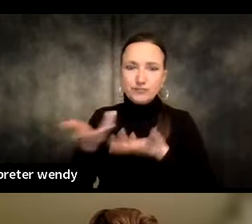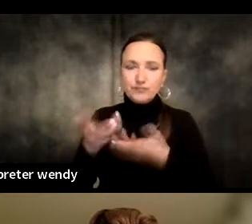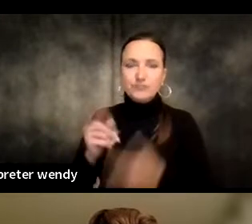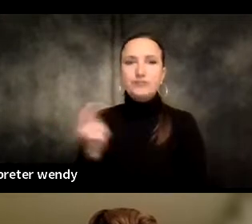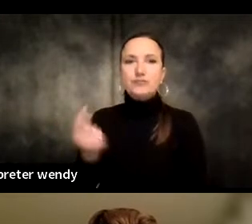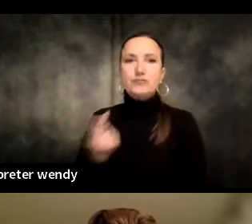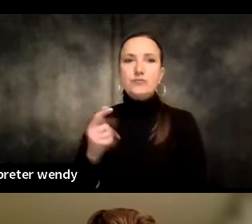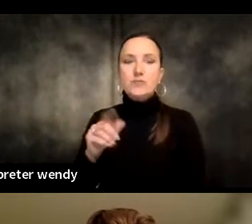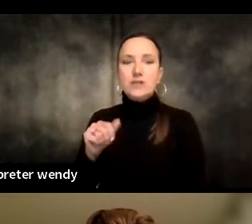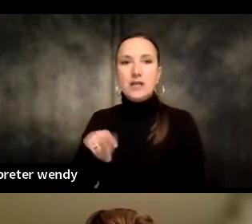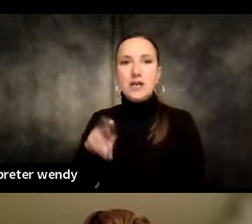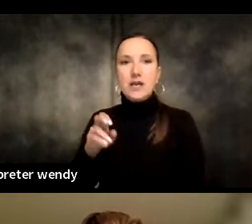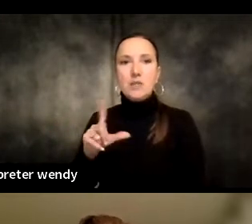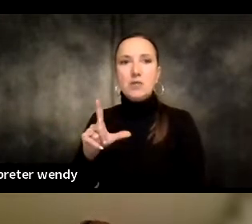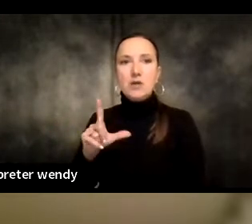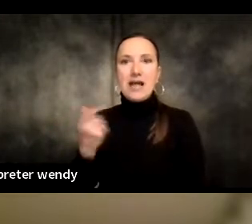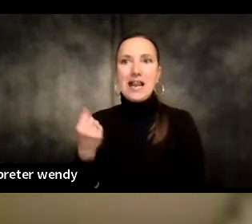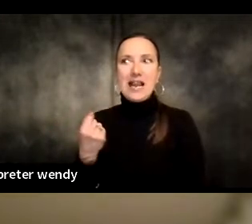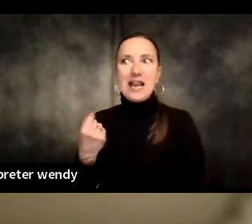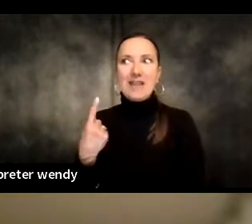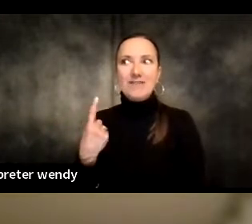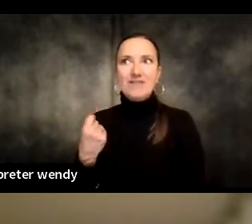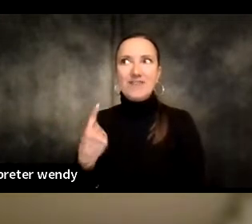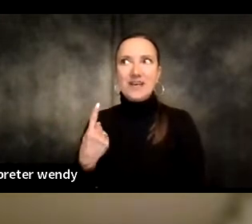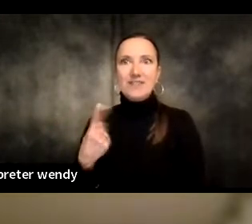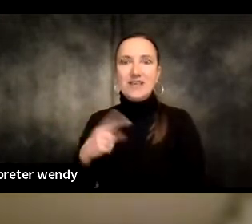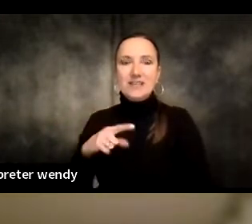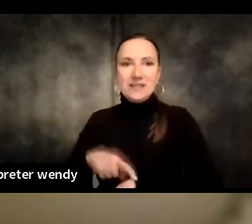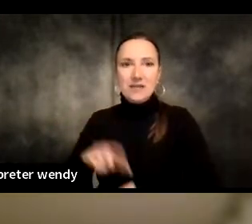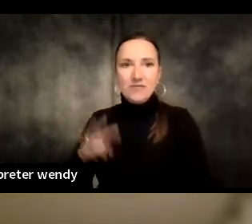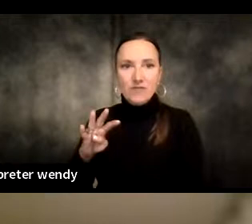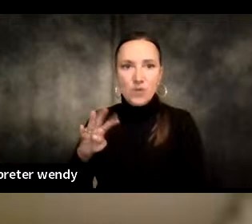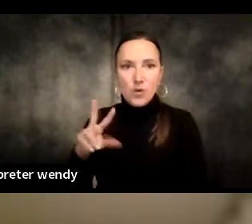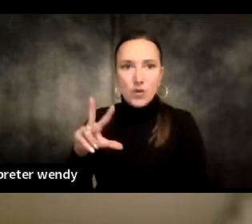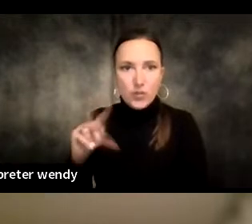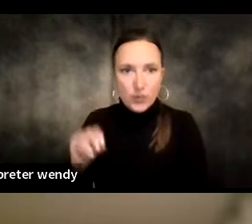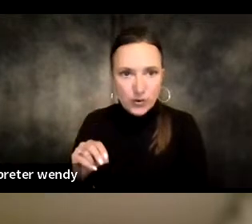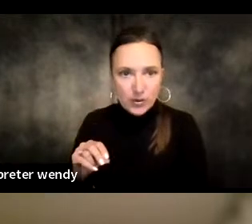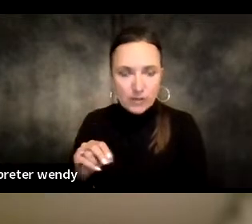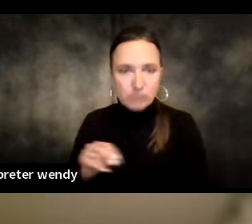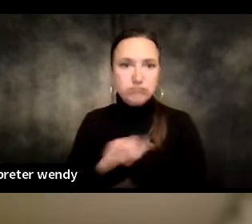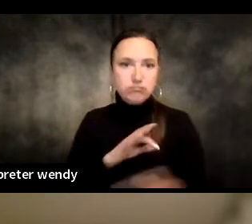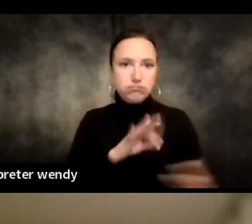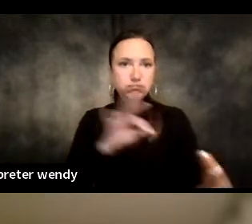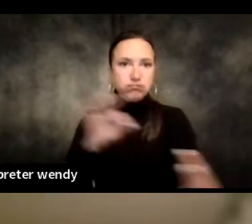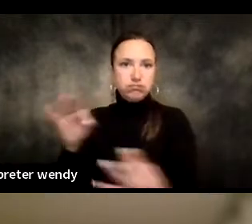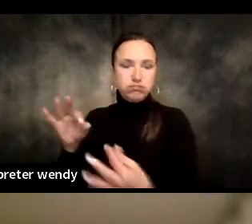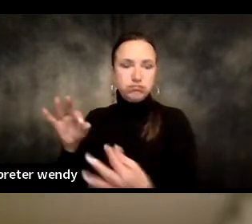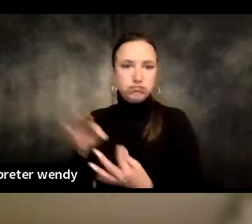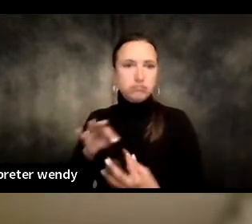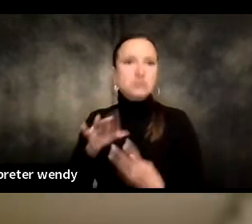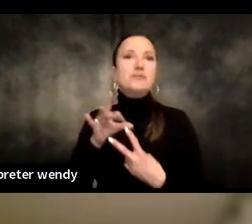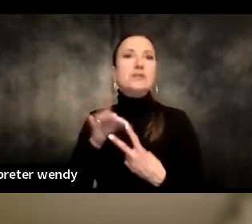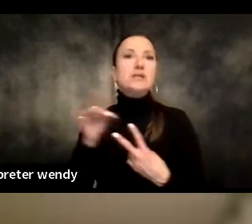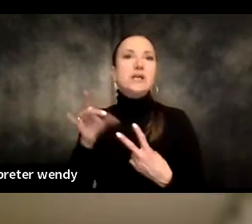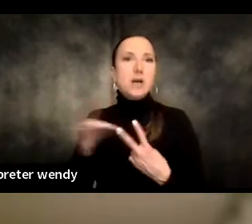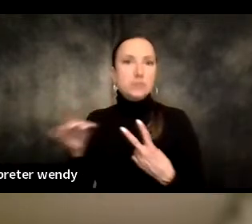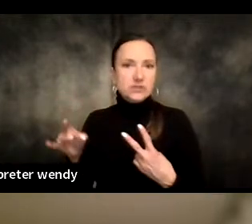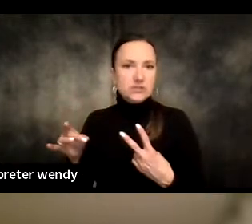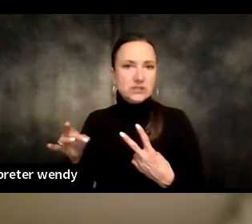April 11th at 4:30. So that'll be the engagement process to the options that they had provided us